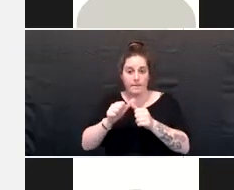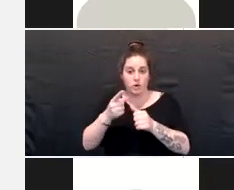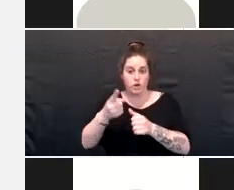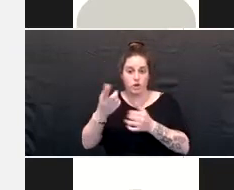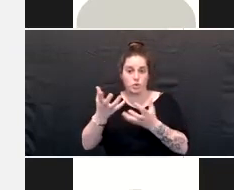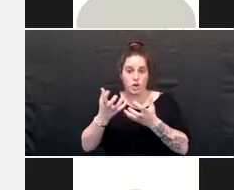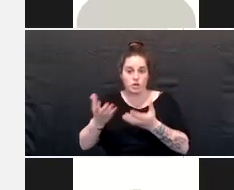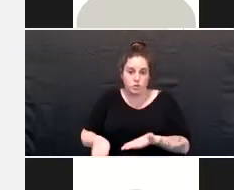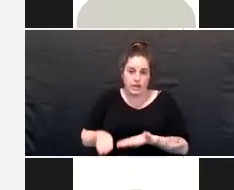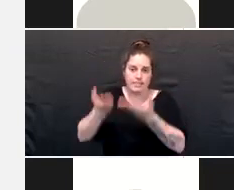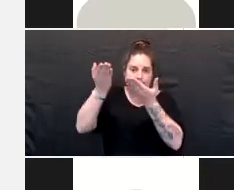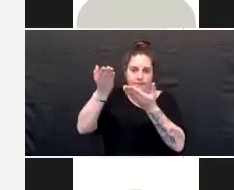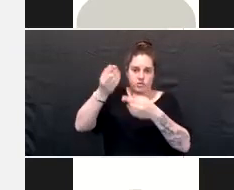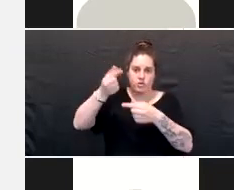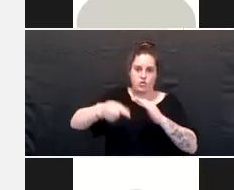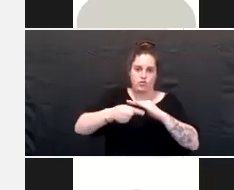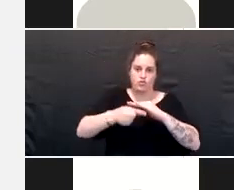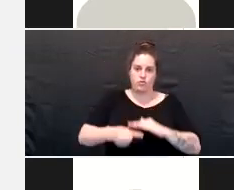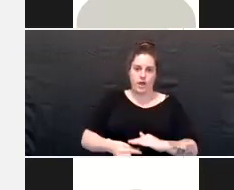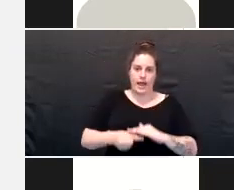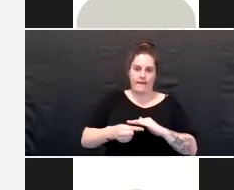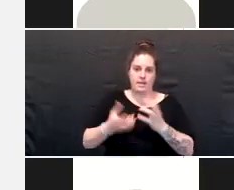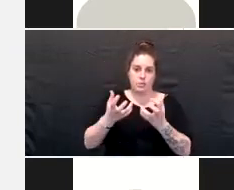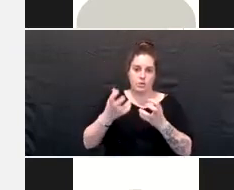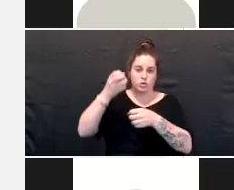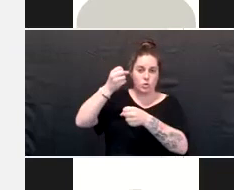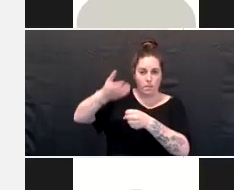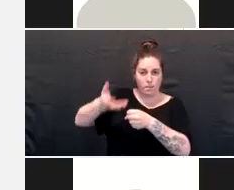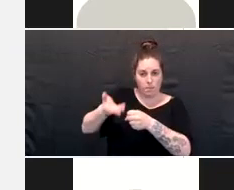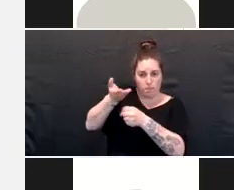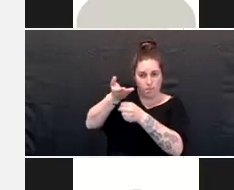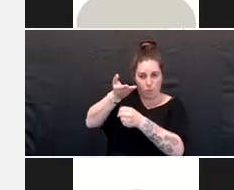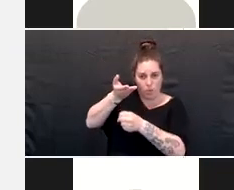You want the object to end up at a certain height.